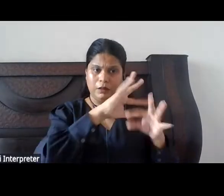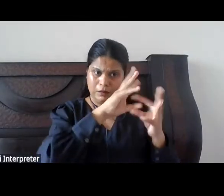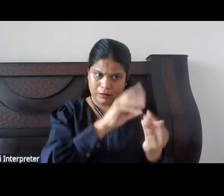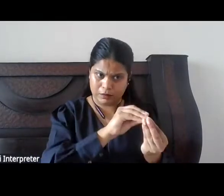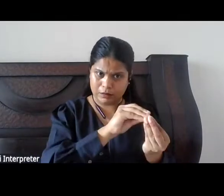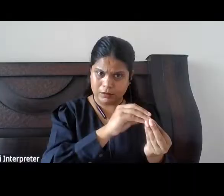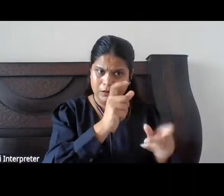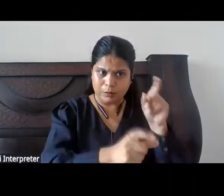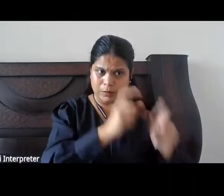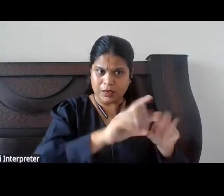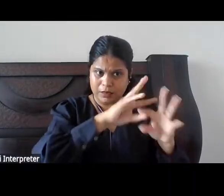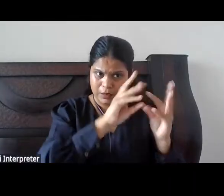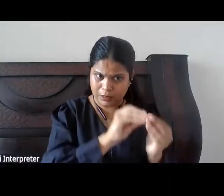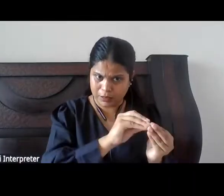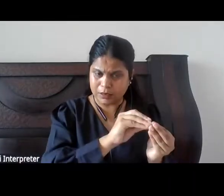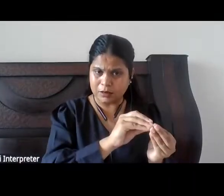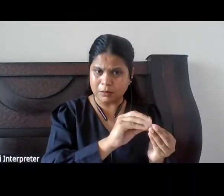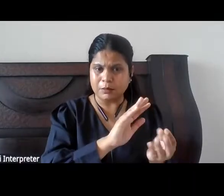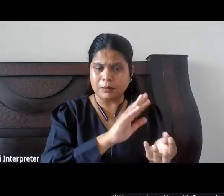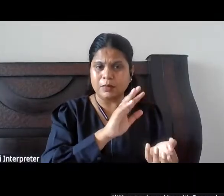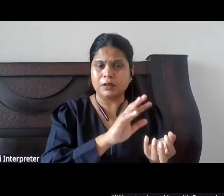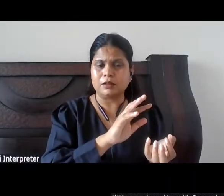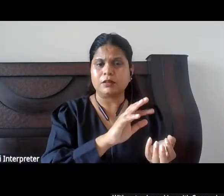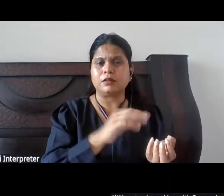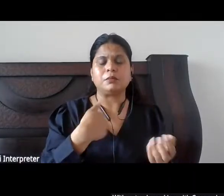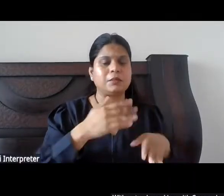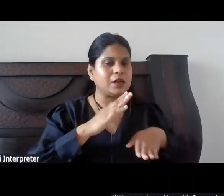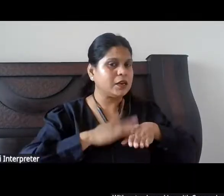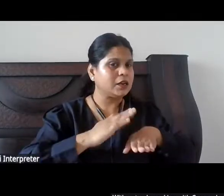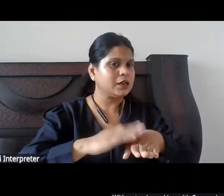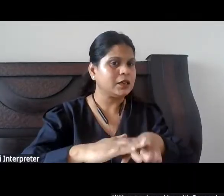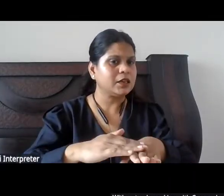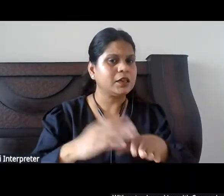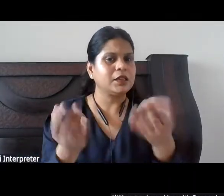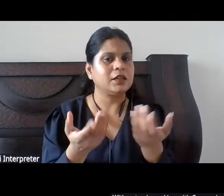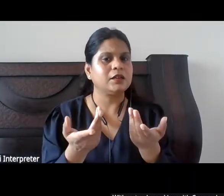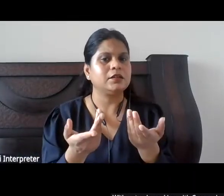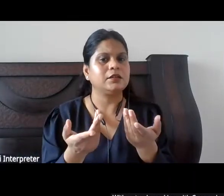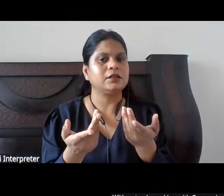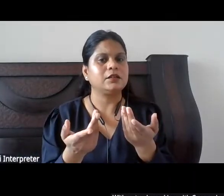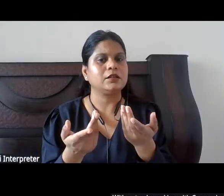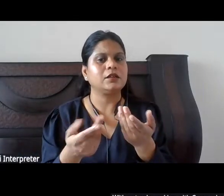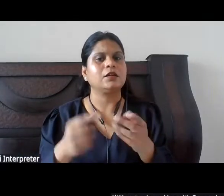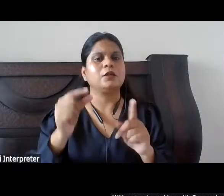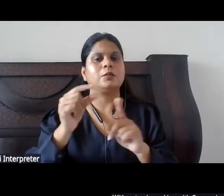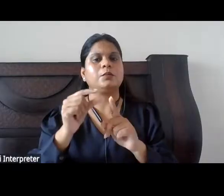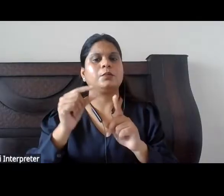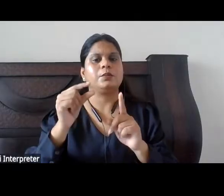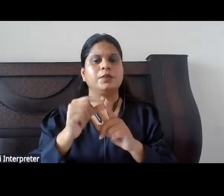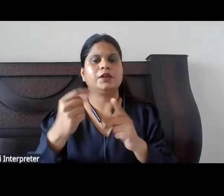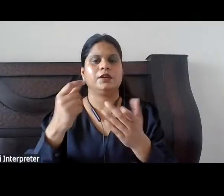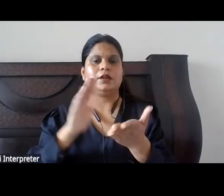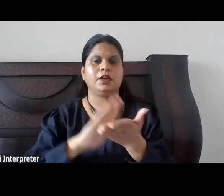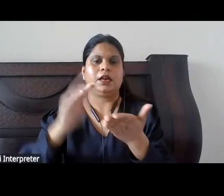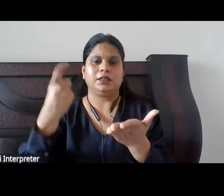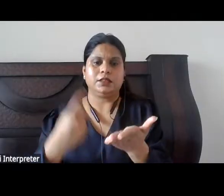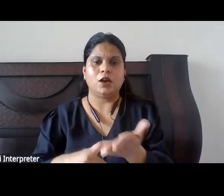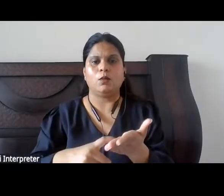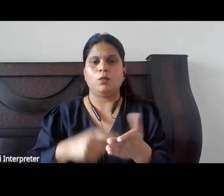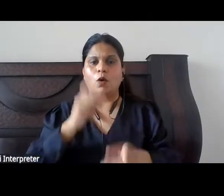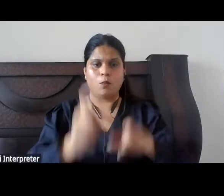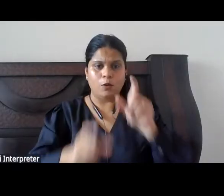other surveys, like I had an experience working with the PHR, Population Health Registry in Tamil